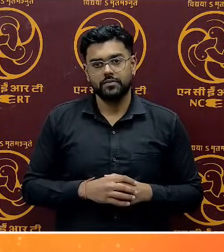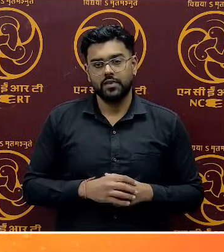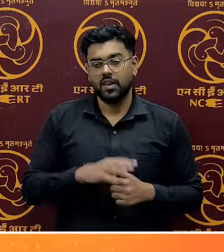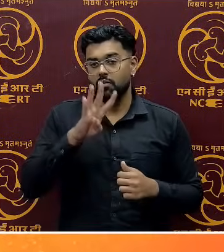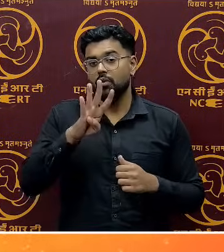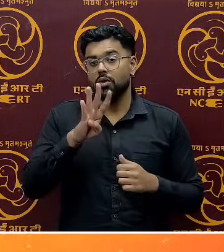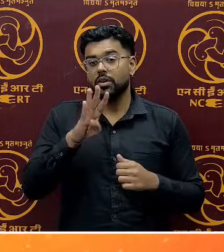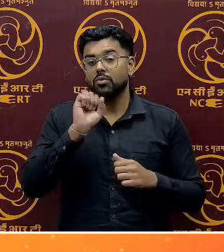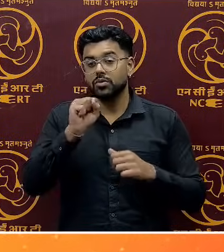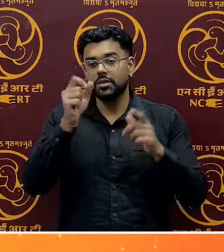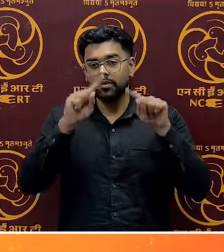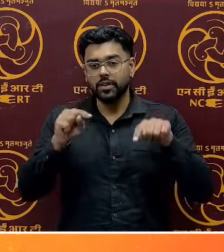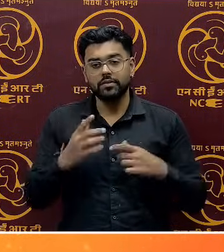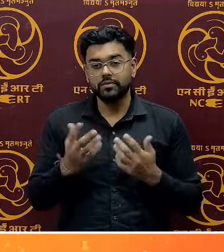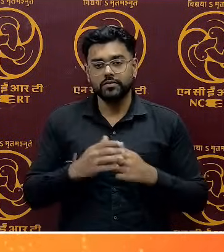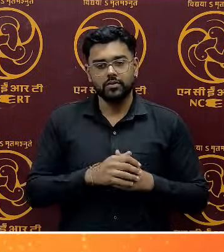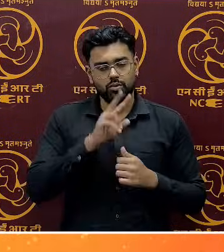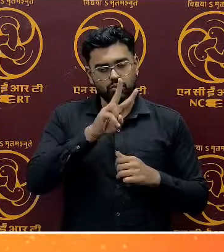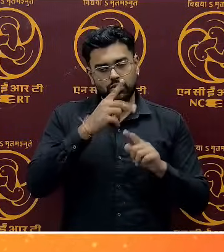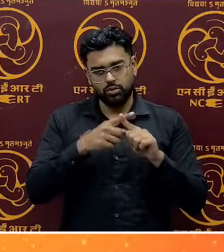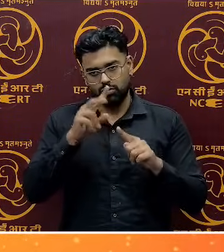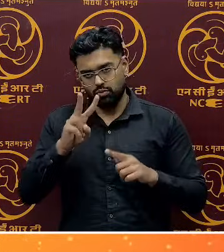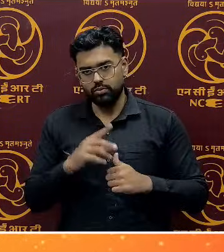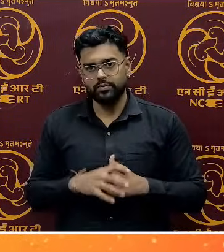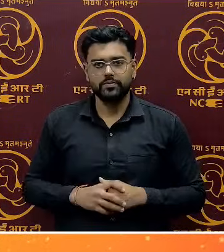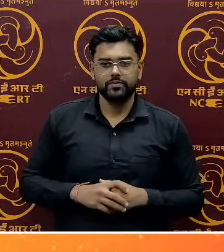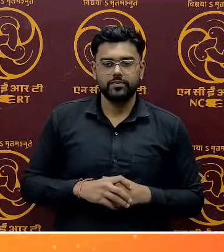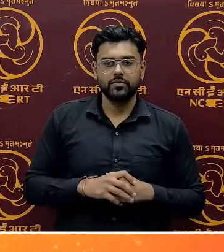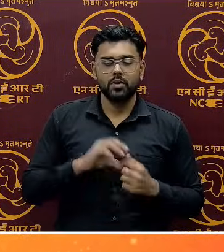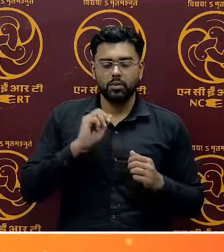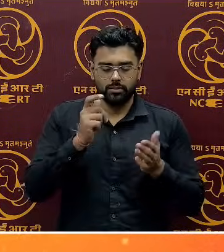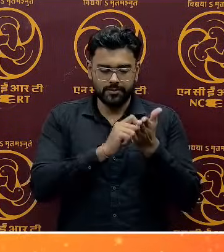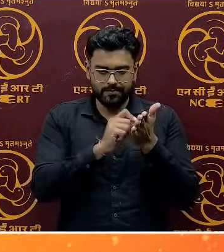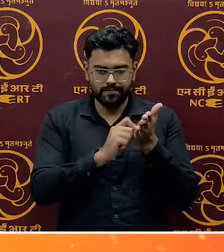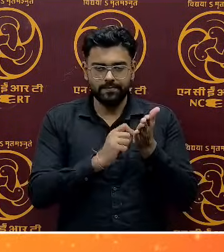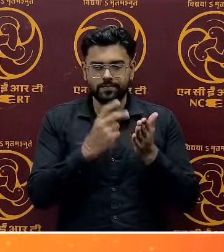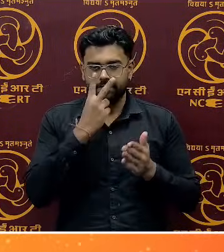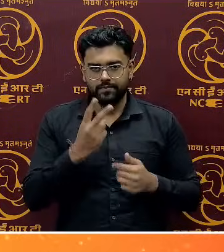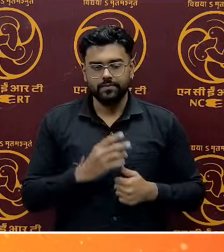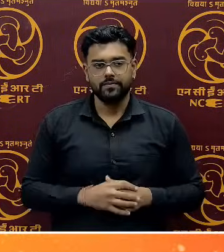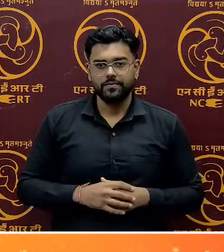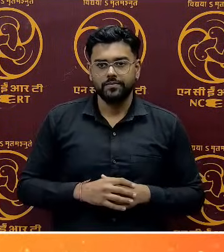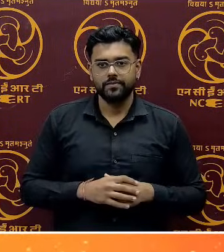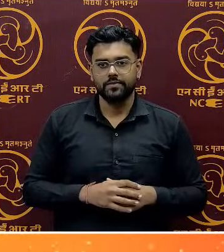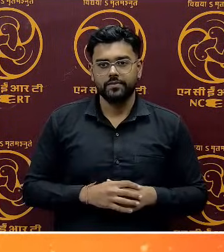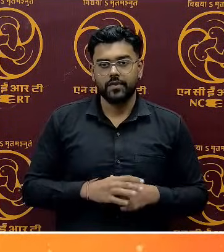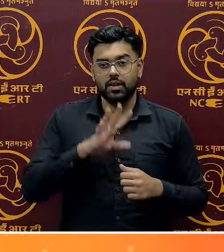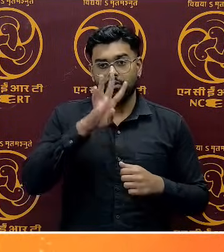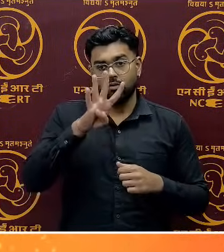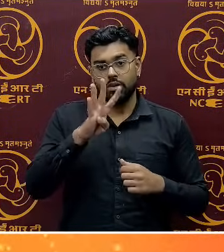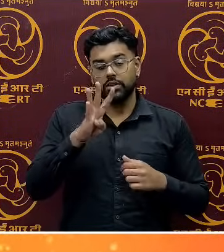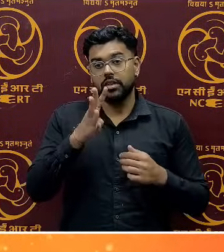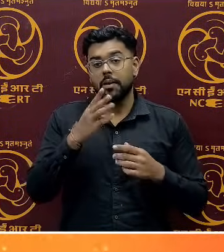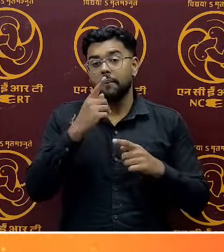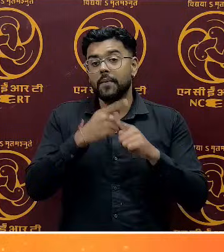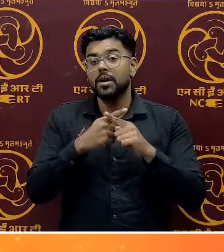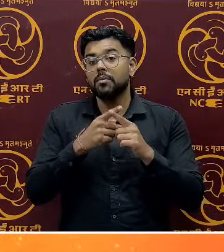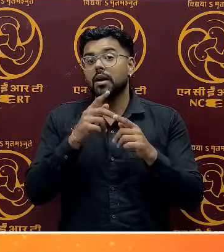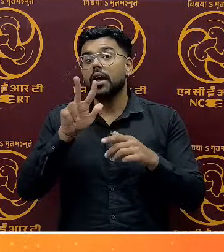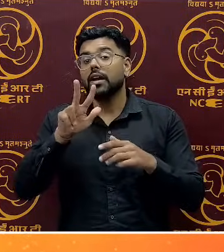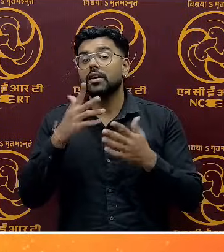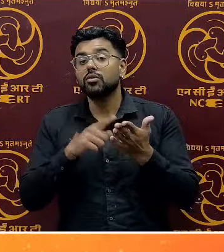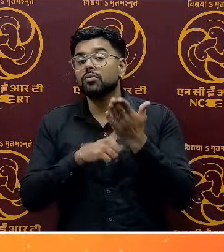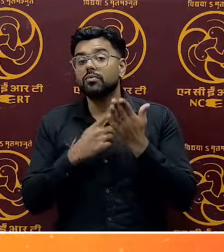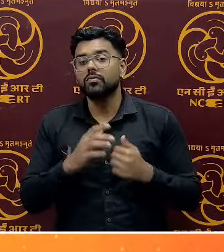4? 2 into 2. Okay. Let me write down 2 into 2. 4 is to be multiplied by what number to get 8?